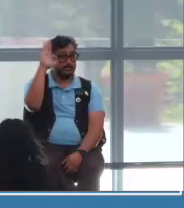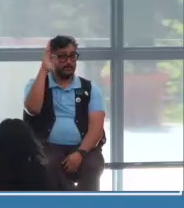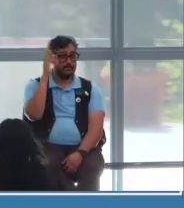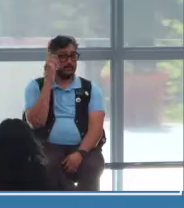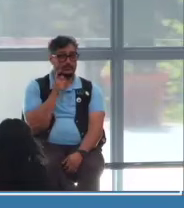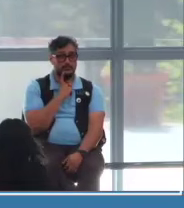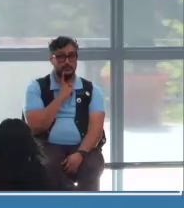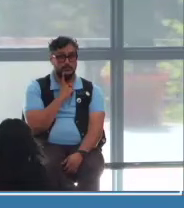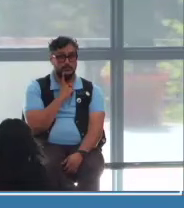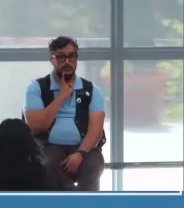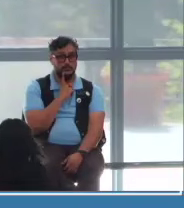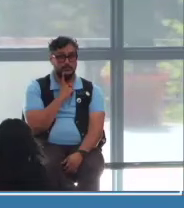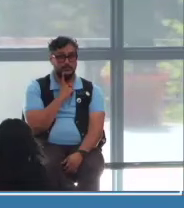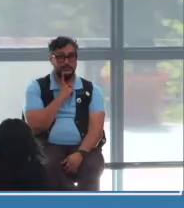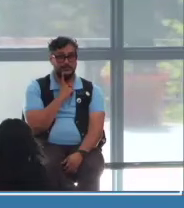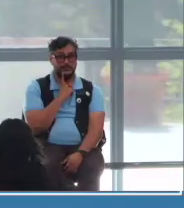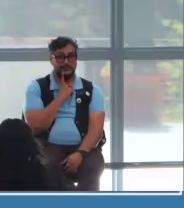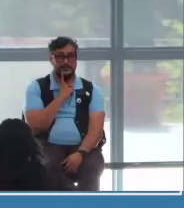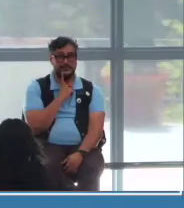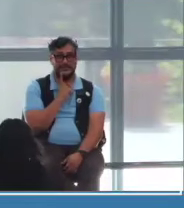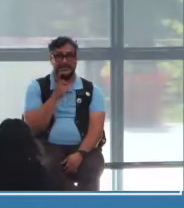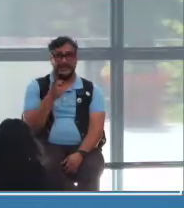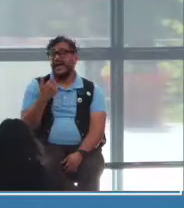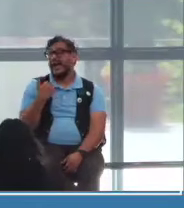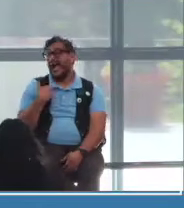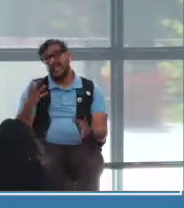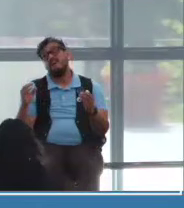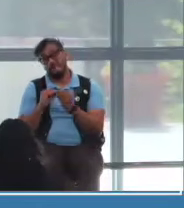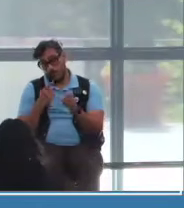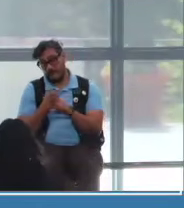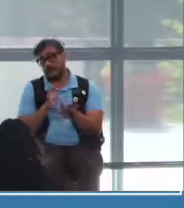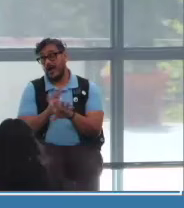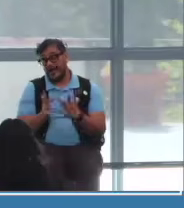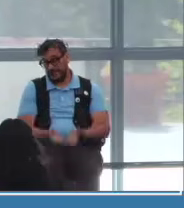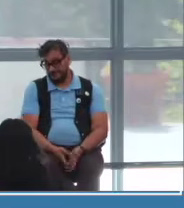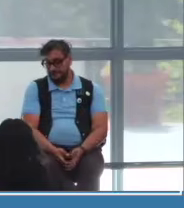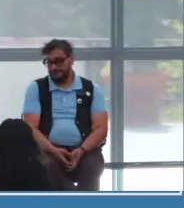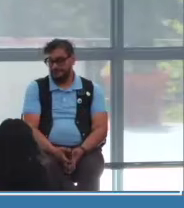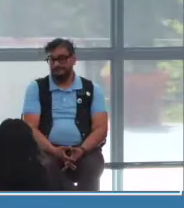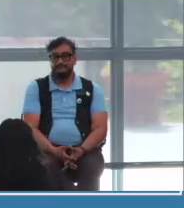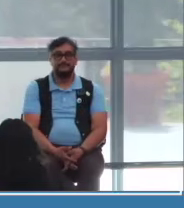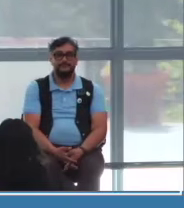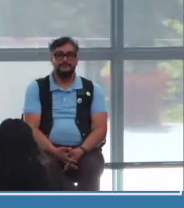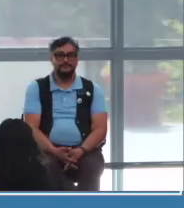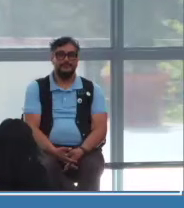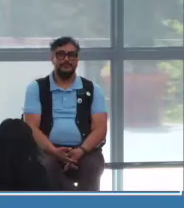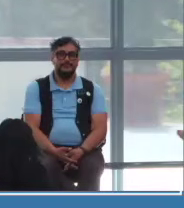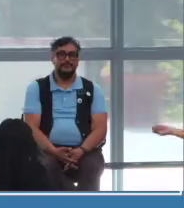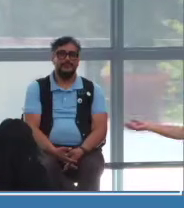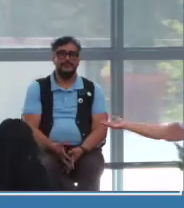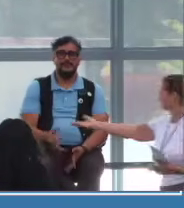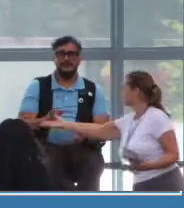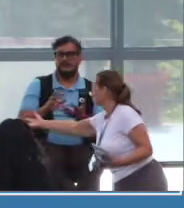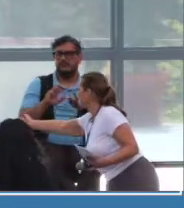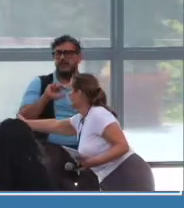me? Mia, you have something in the back? I have a few more online if we're okay with it. Okay. Yeah, one of them is, how